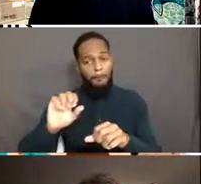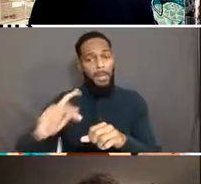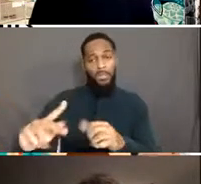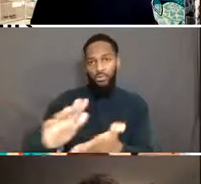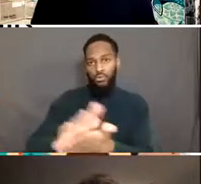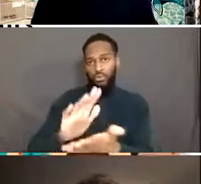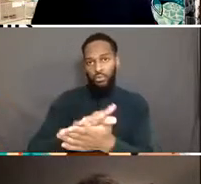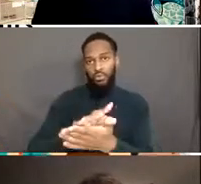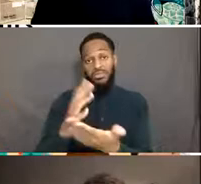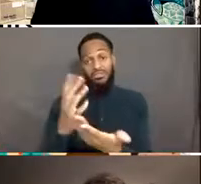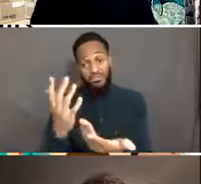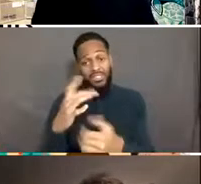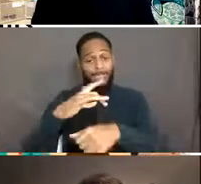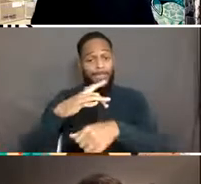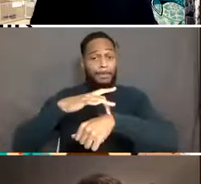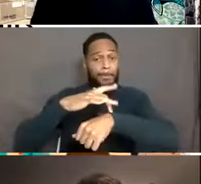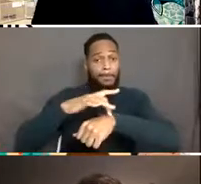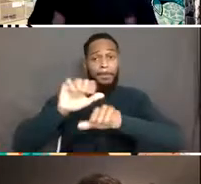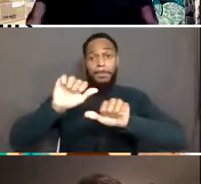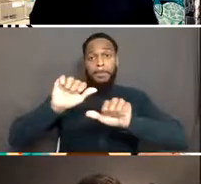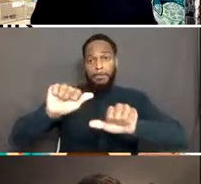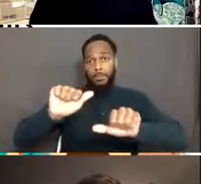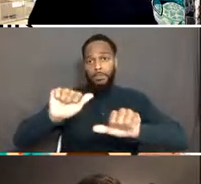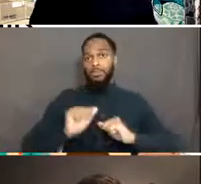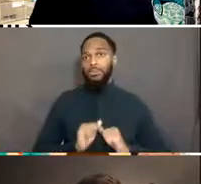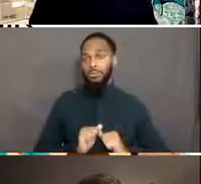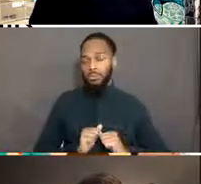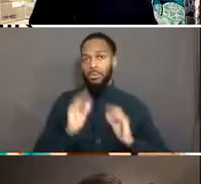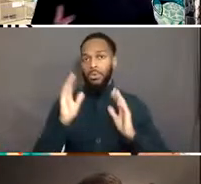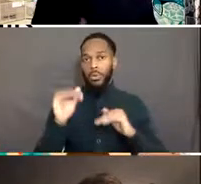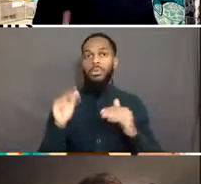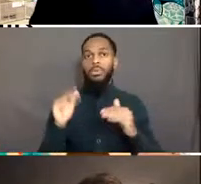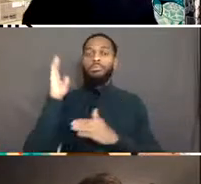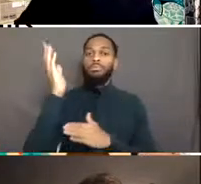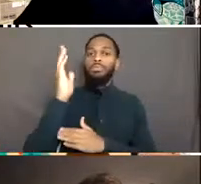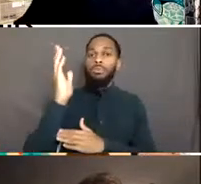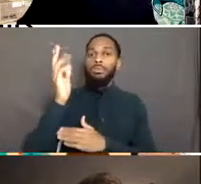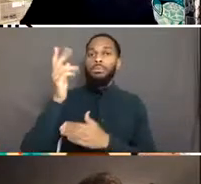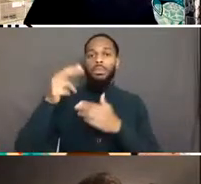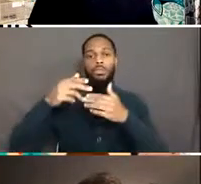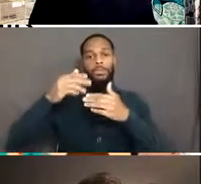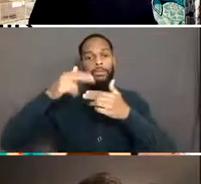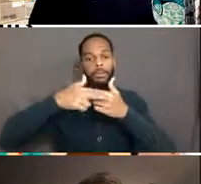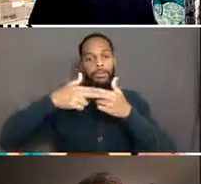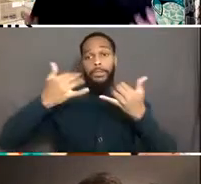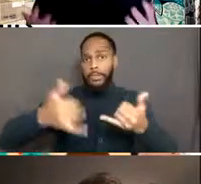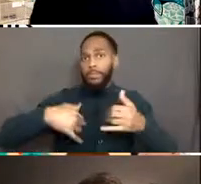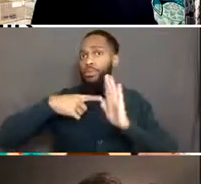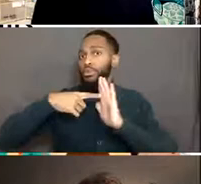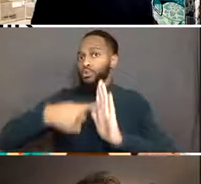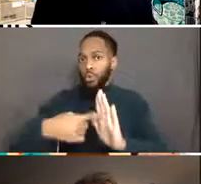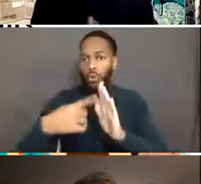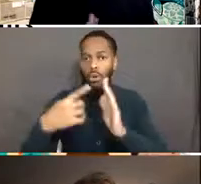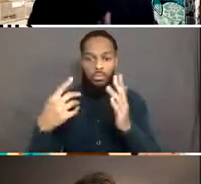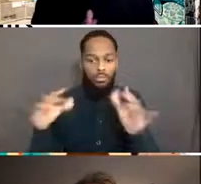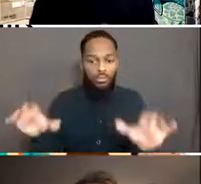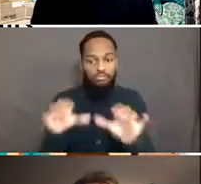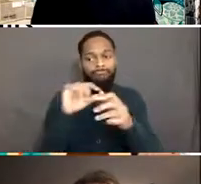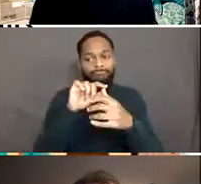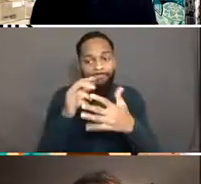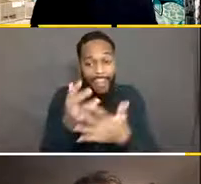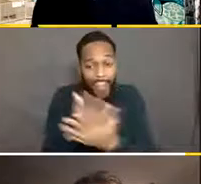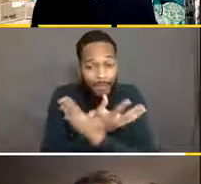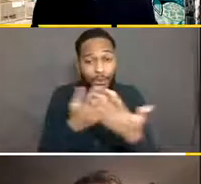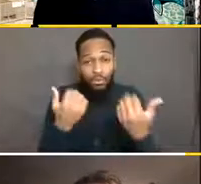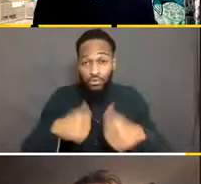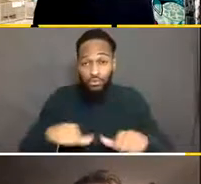hope our presentation has shown some of the work we've been doing, everything within our control to be ready. And next, if you could go to the